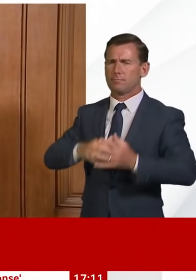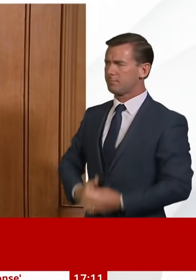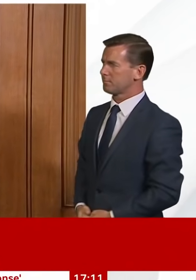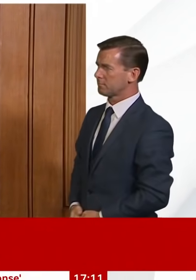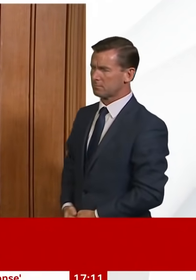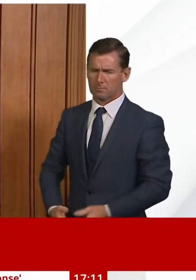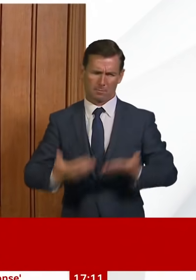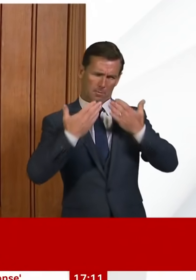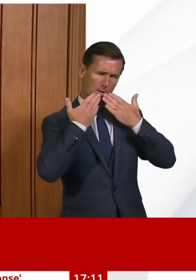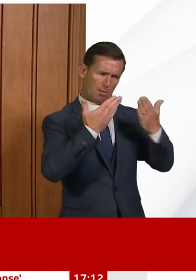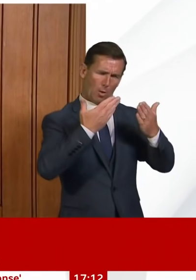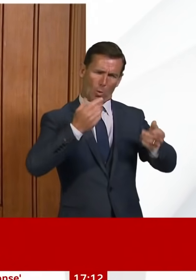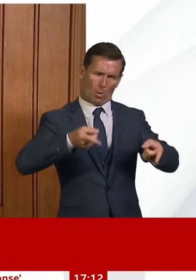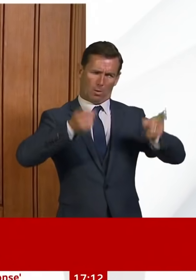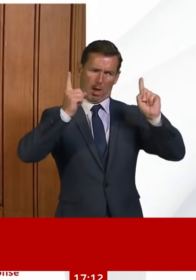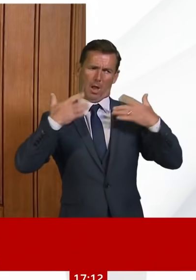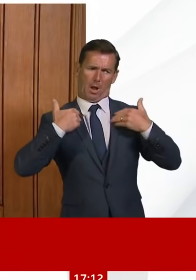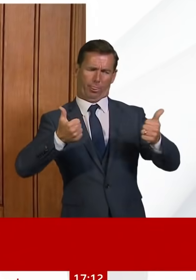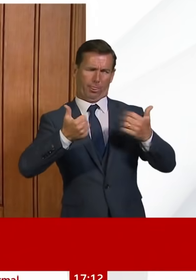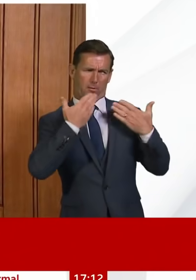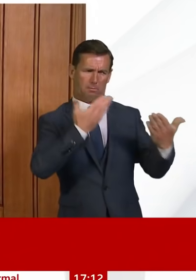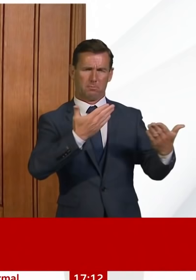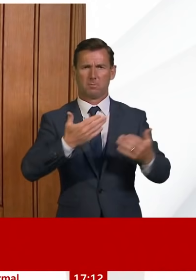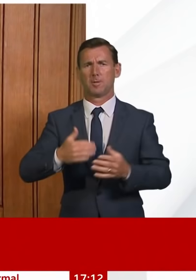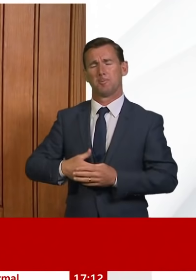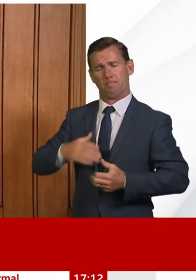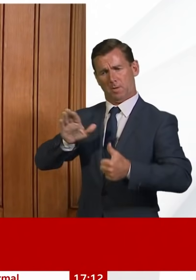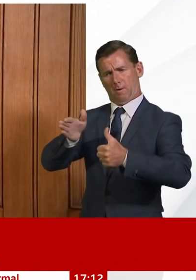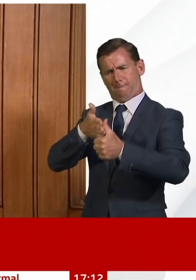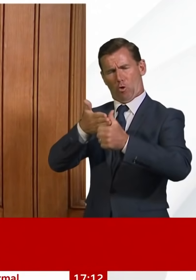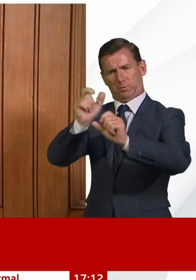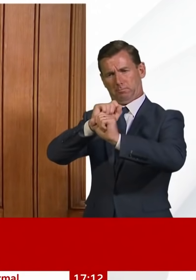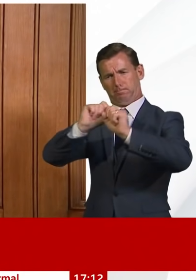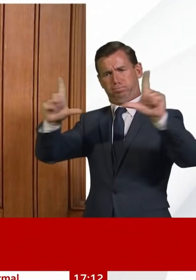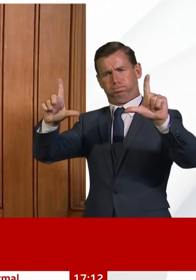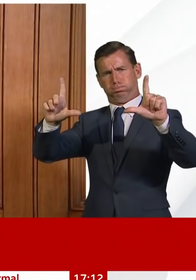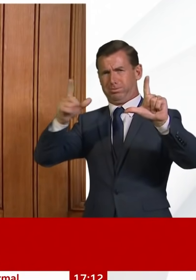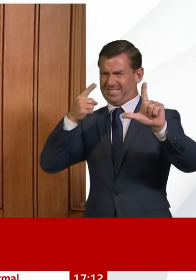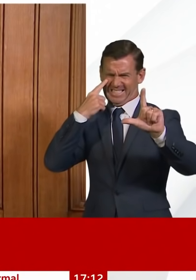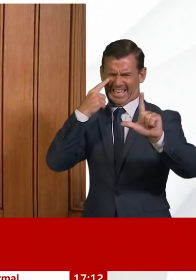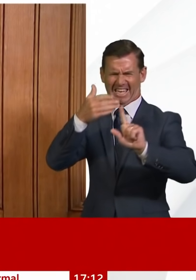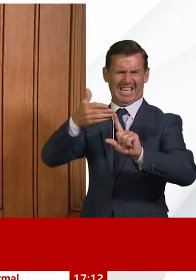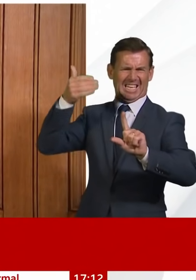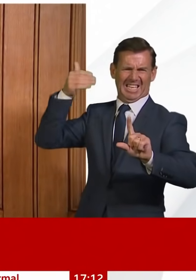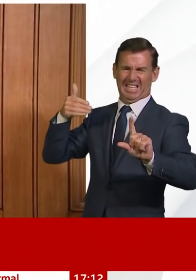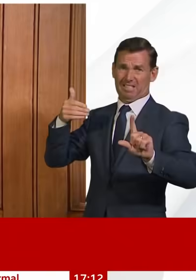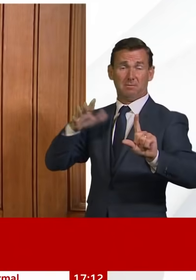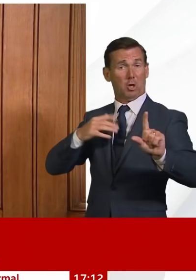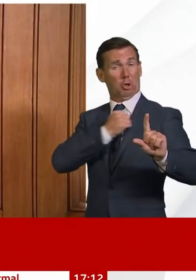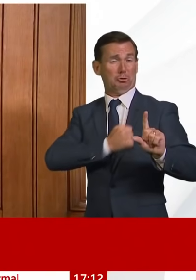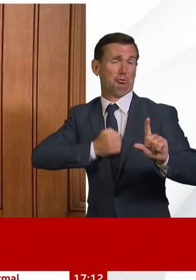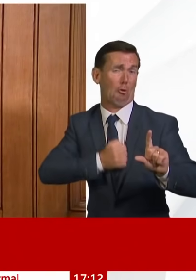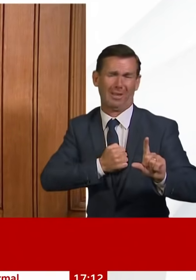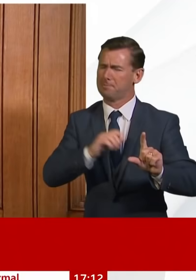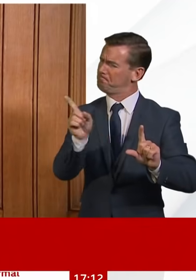of State. I'll begin with a slide that you've seen many times before. I don't apologise for showing it